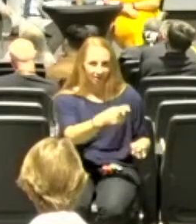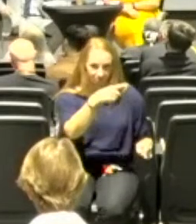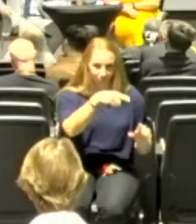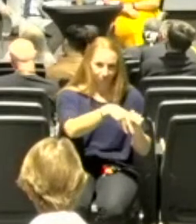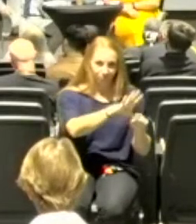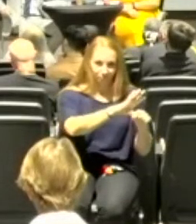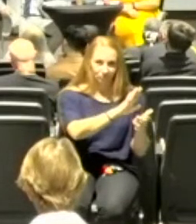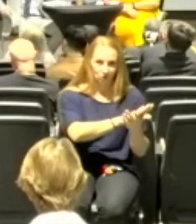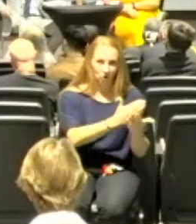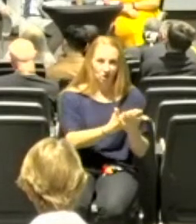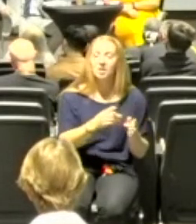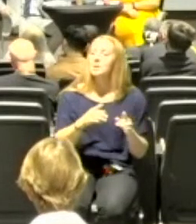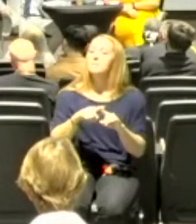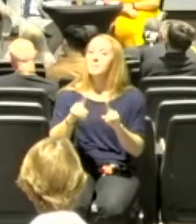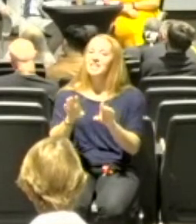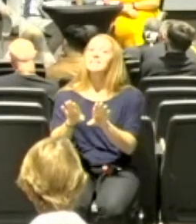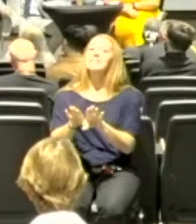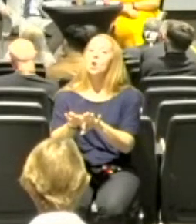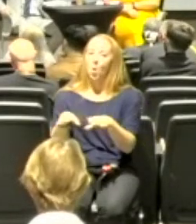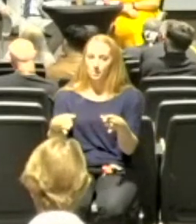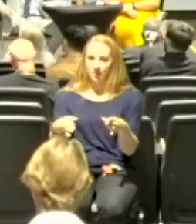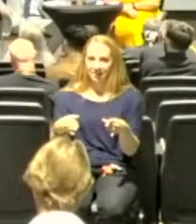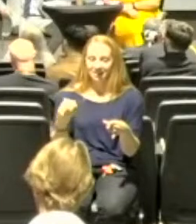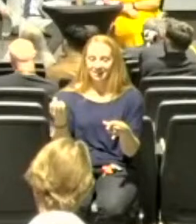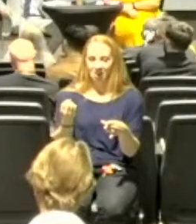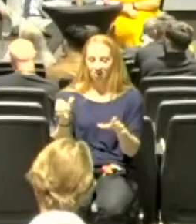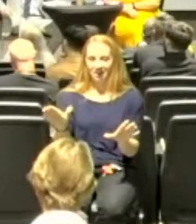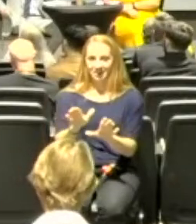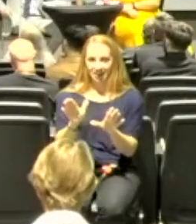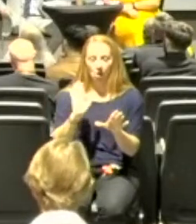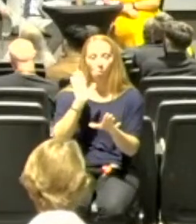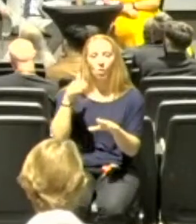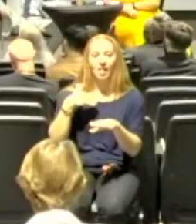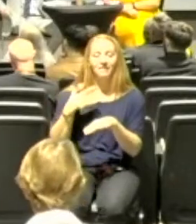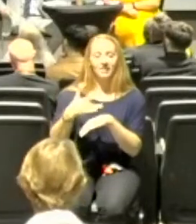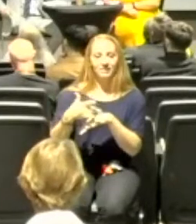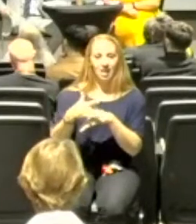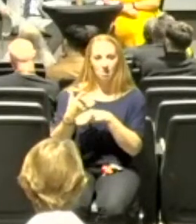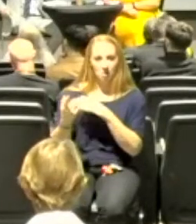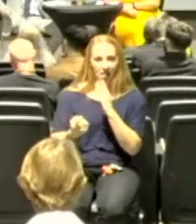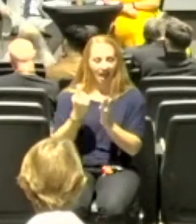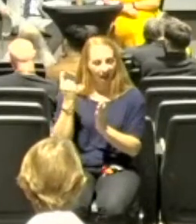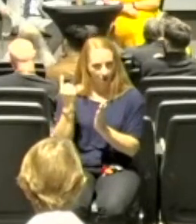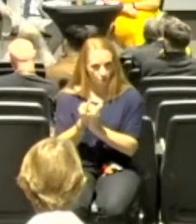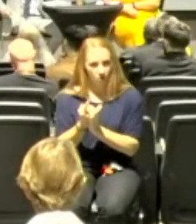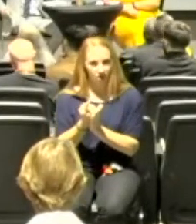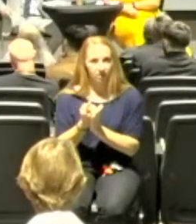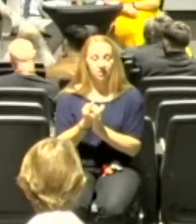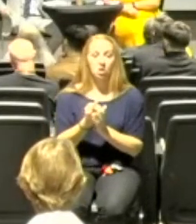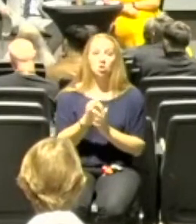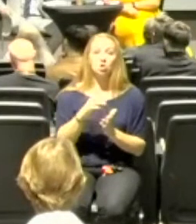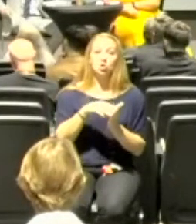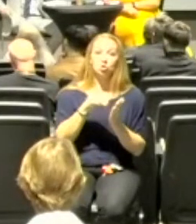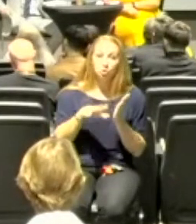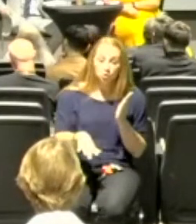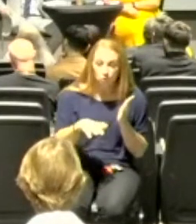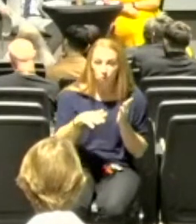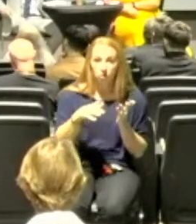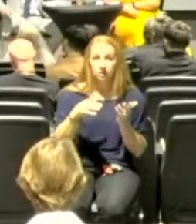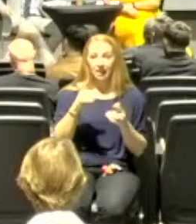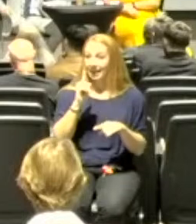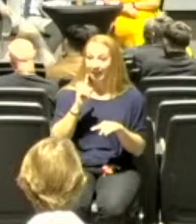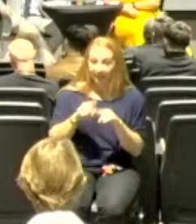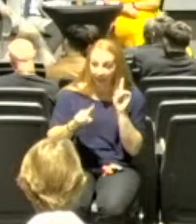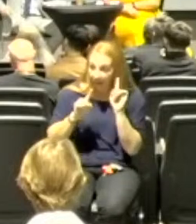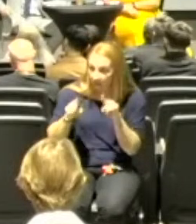yes, they're gonna be open. Yes, they're going to have available hours. So clubs and orgs who have students and participants who can't